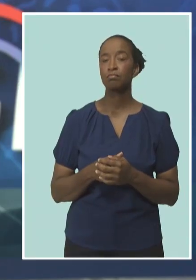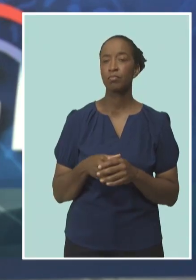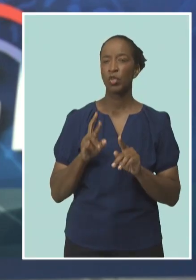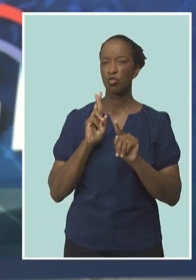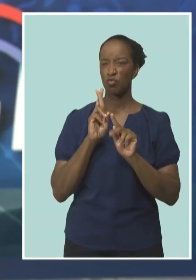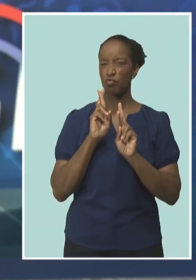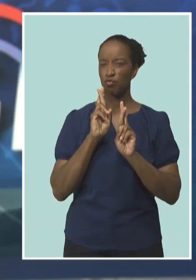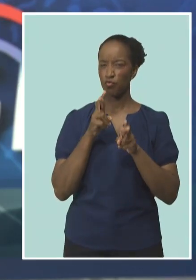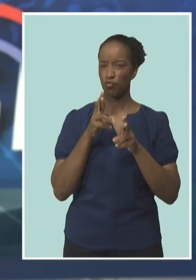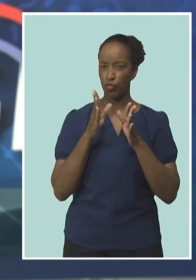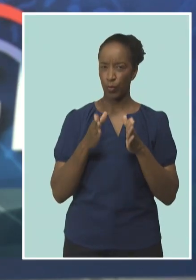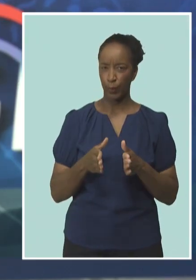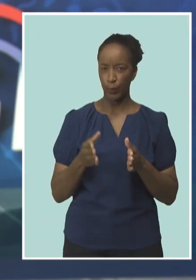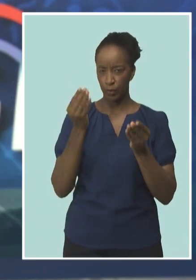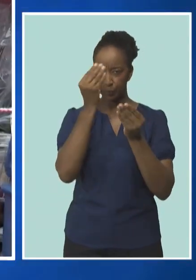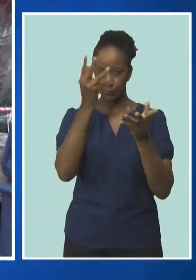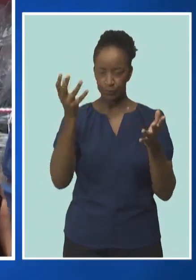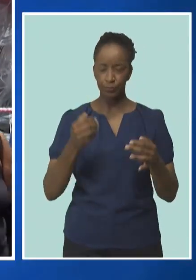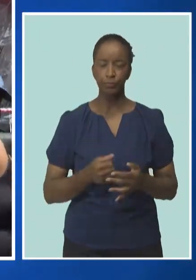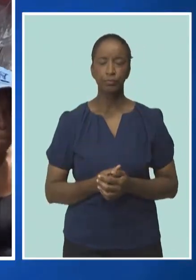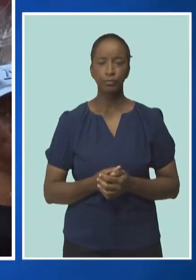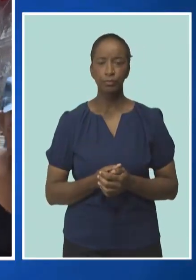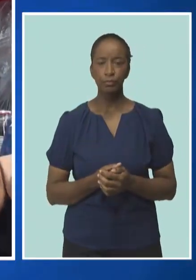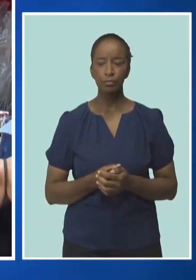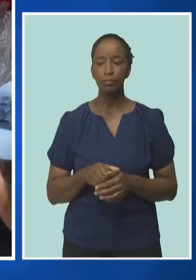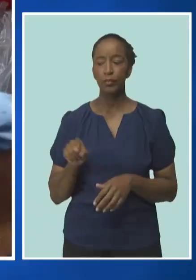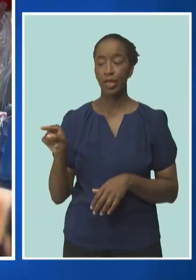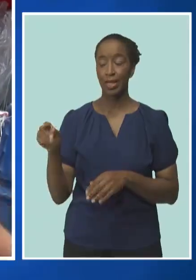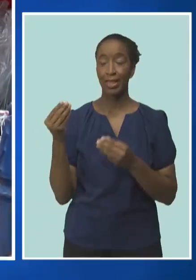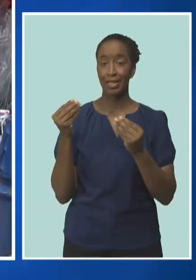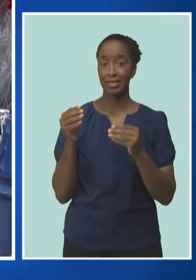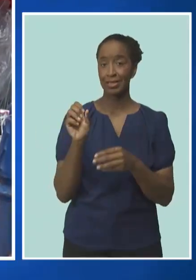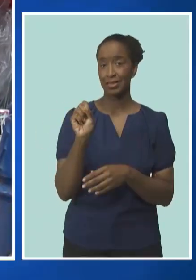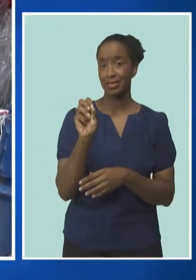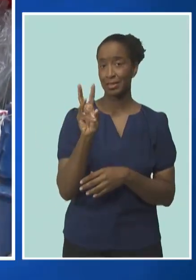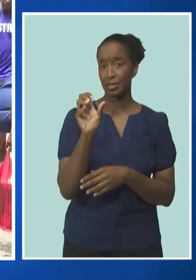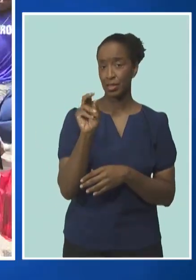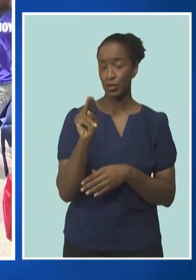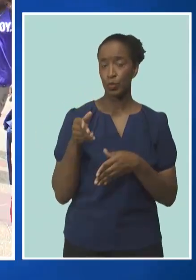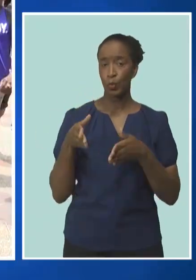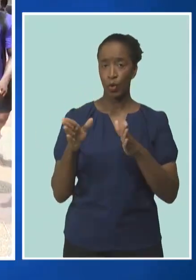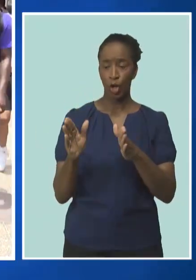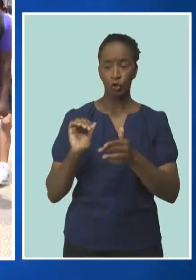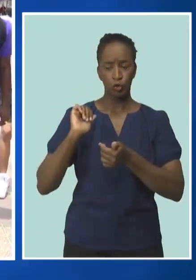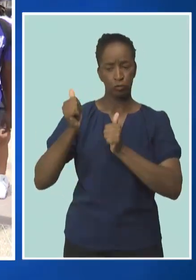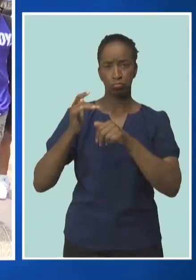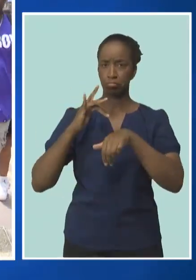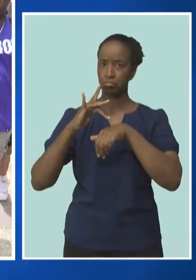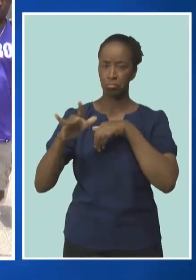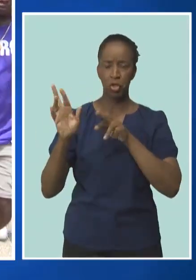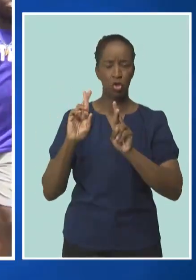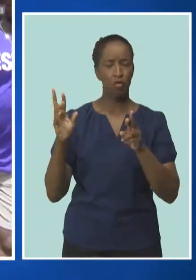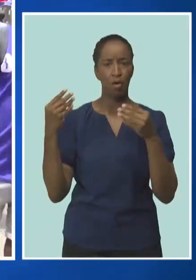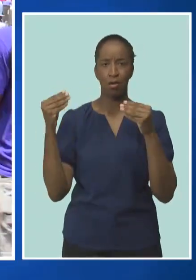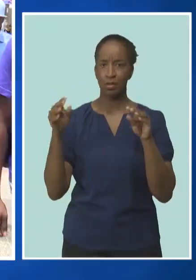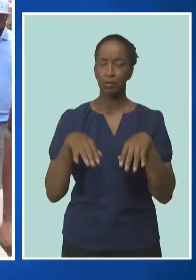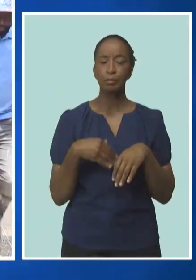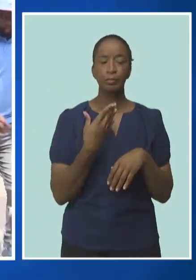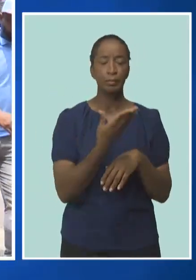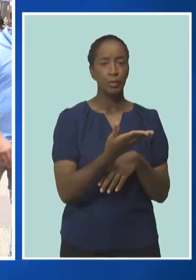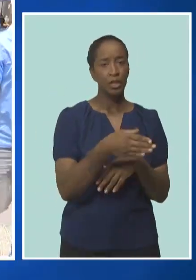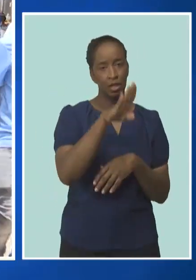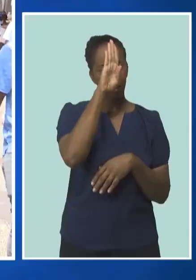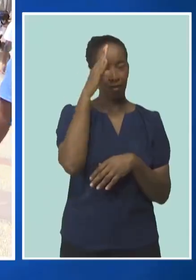Clinkett reports. Vendors in Swan Street were set up from early to carry about their day. The fire chief,